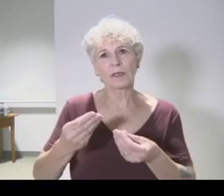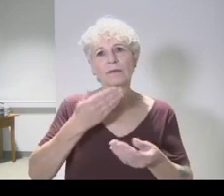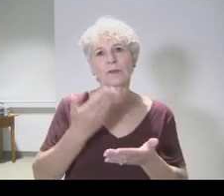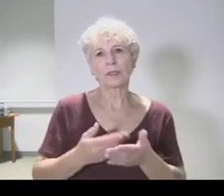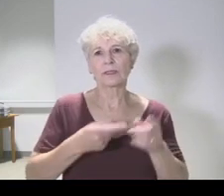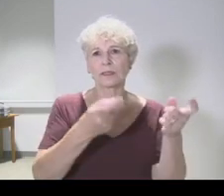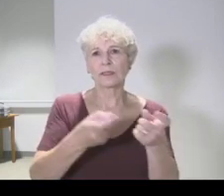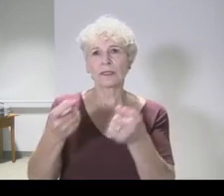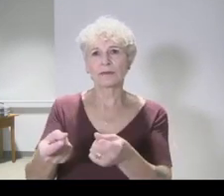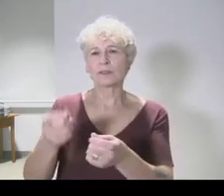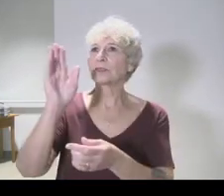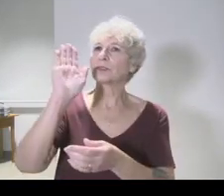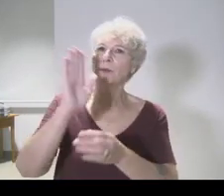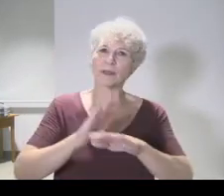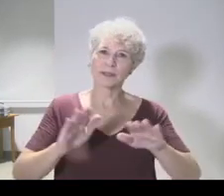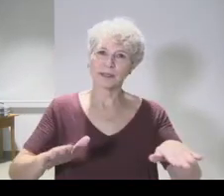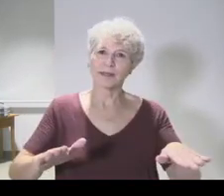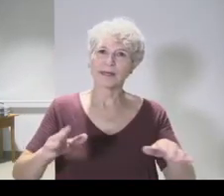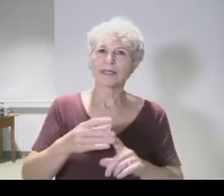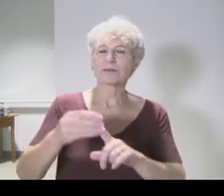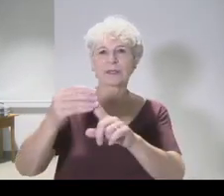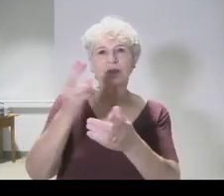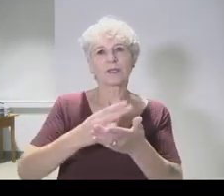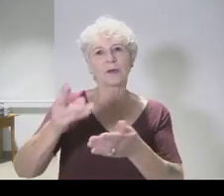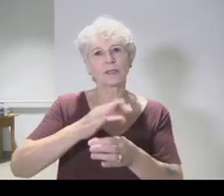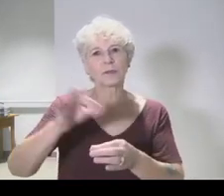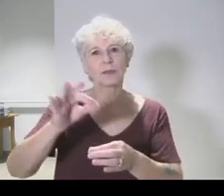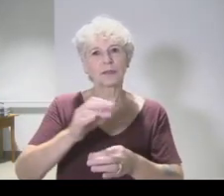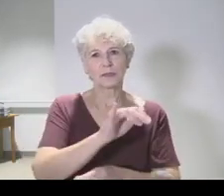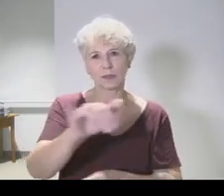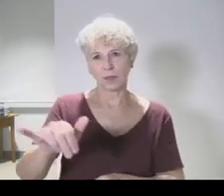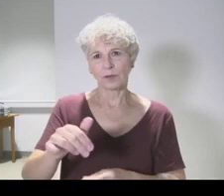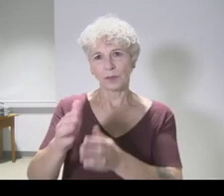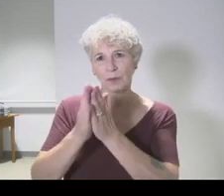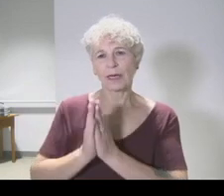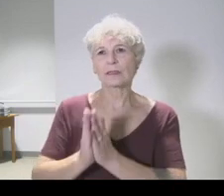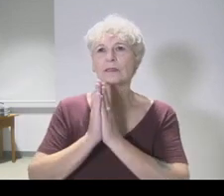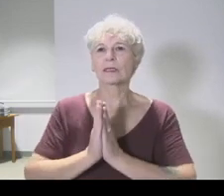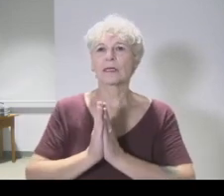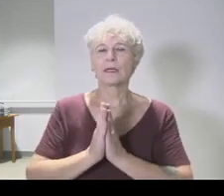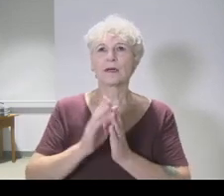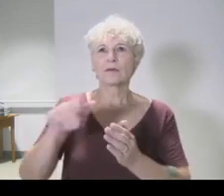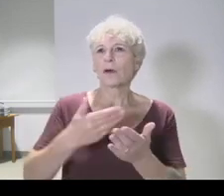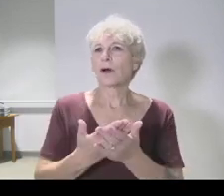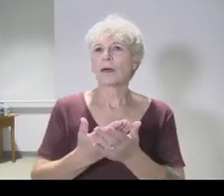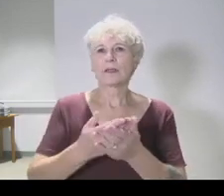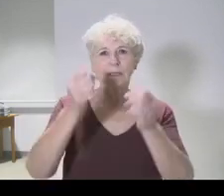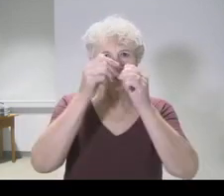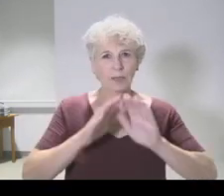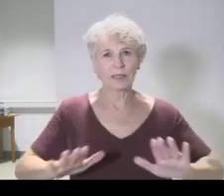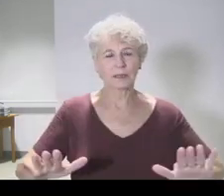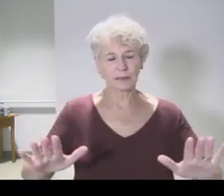to your children, especially the Holy Spirit, to those who ask. And for all of these blessings and countless